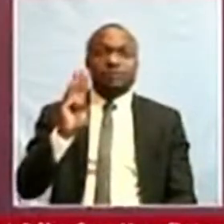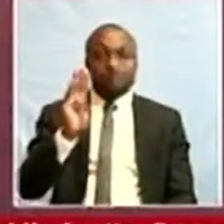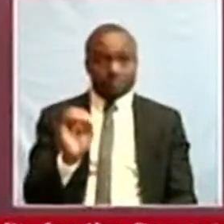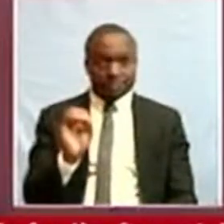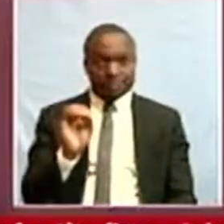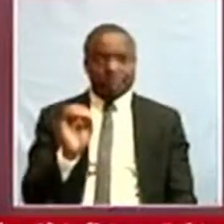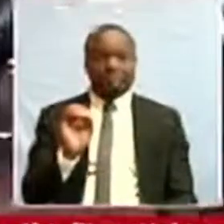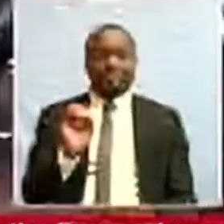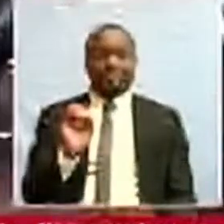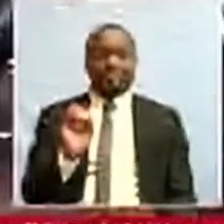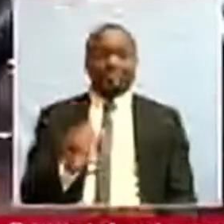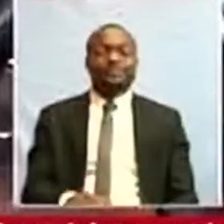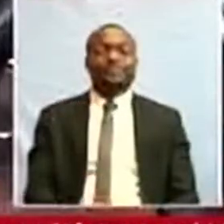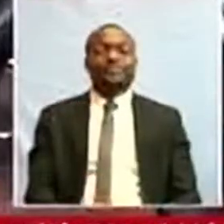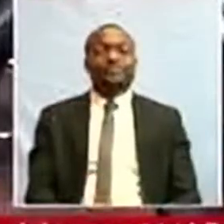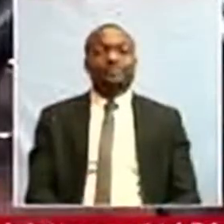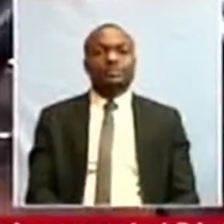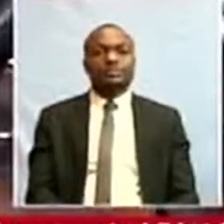Transfer. Thank you.